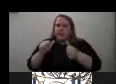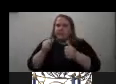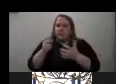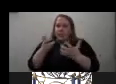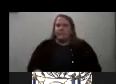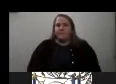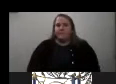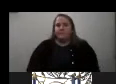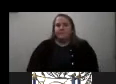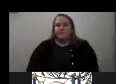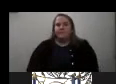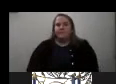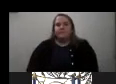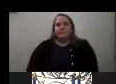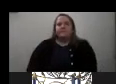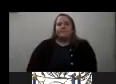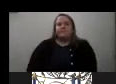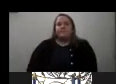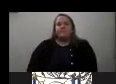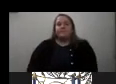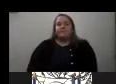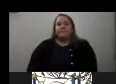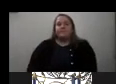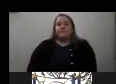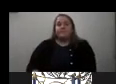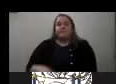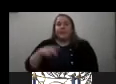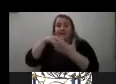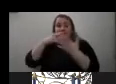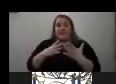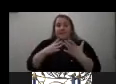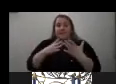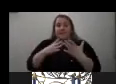it to be. And the dancers pin them onto